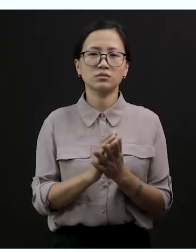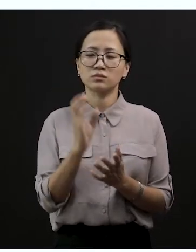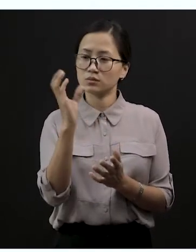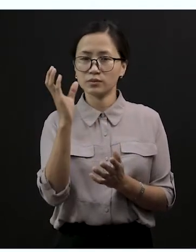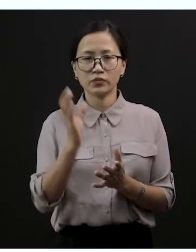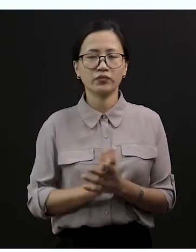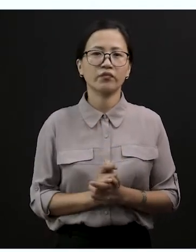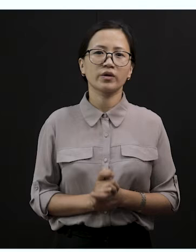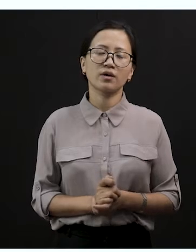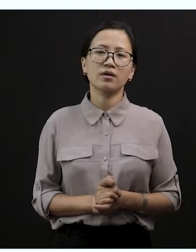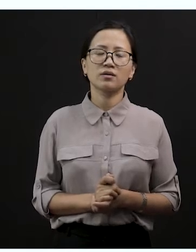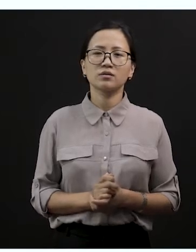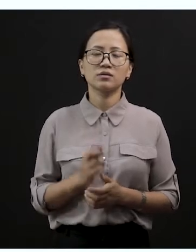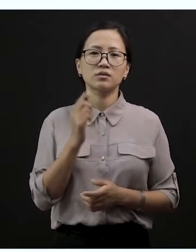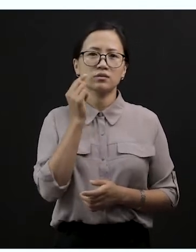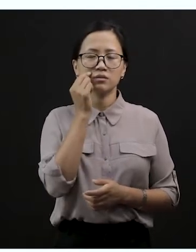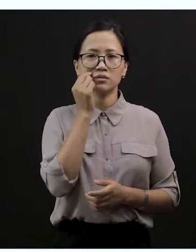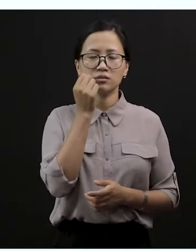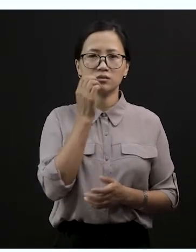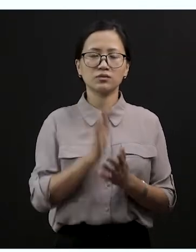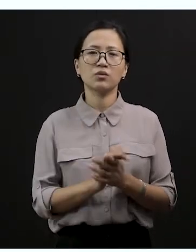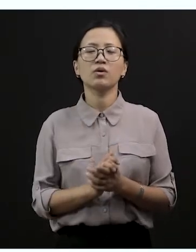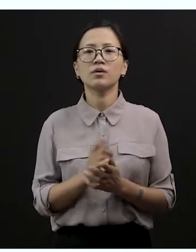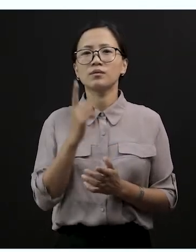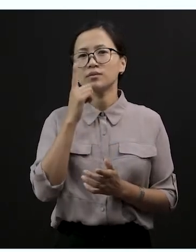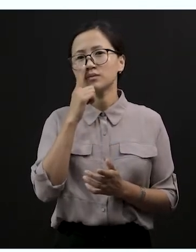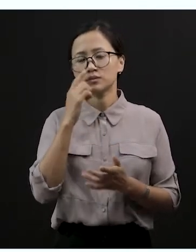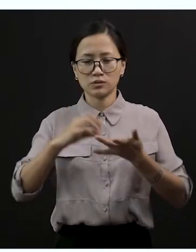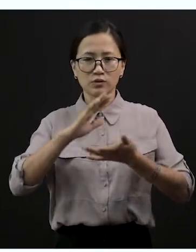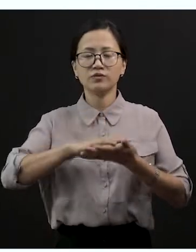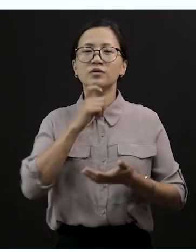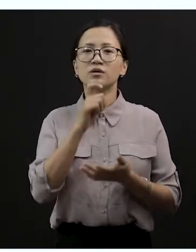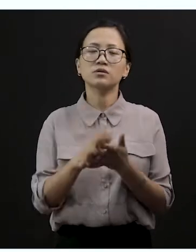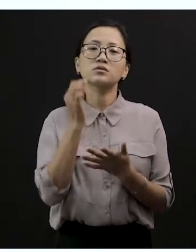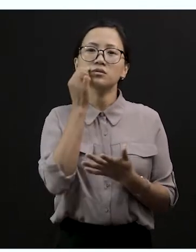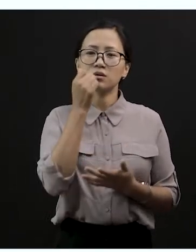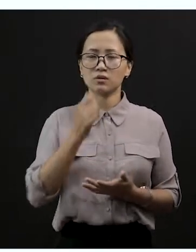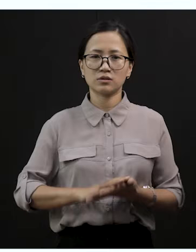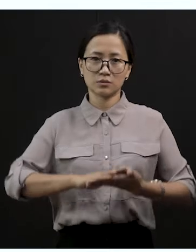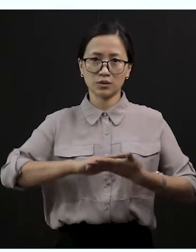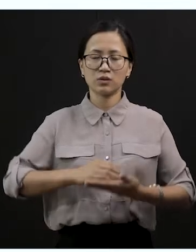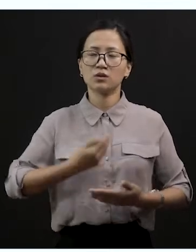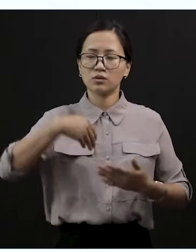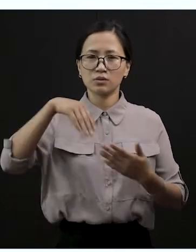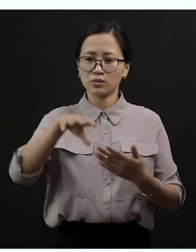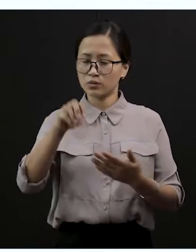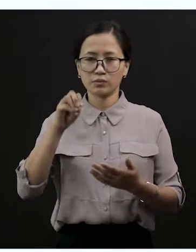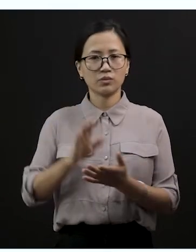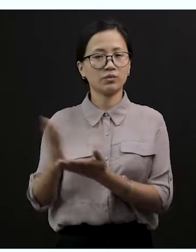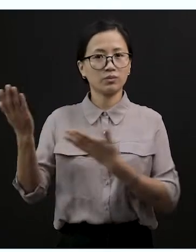So his wife asked Lima to go and get tomatoes so that she can make soup for him,